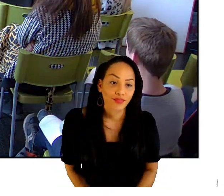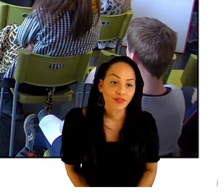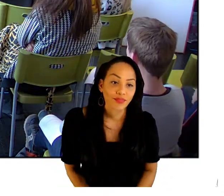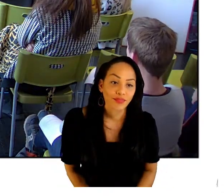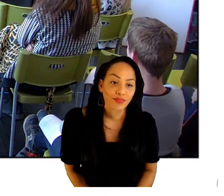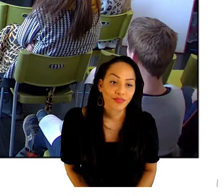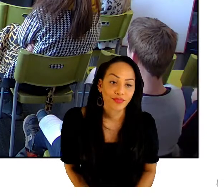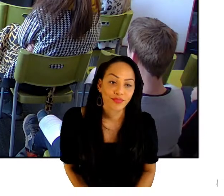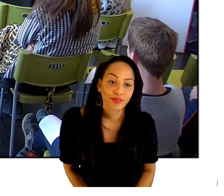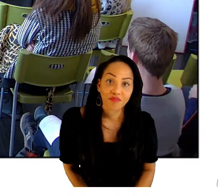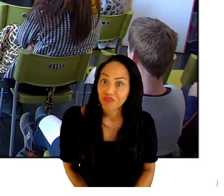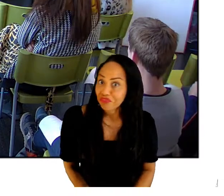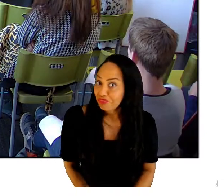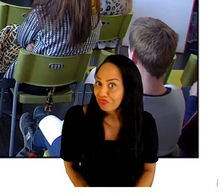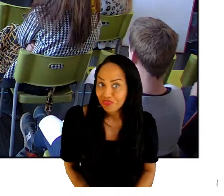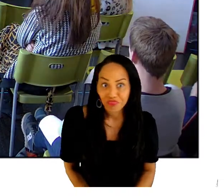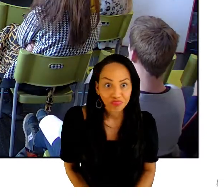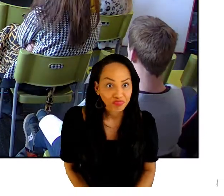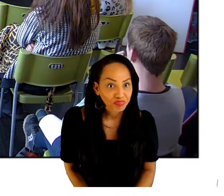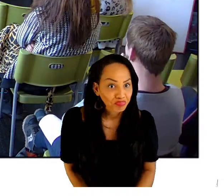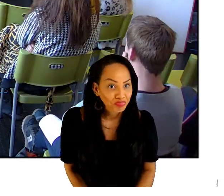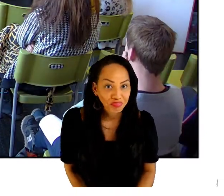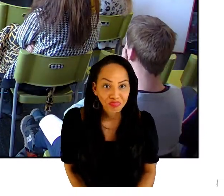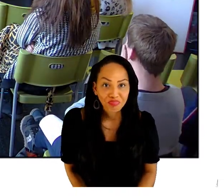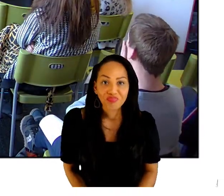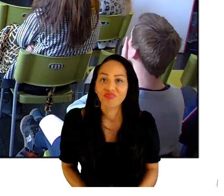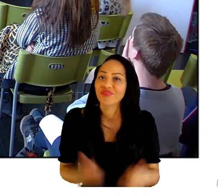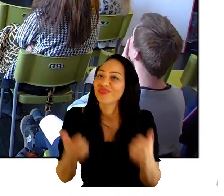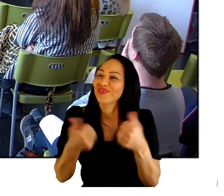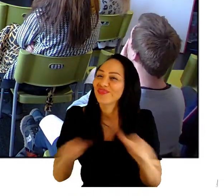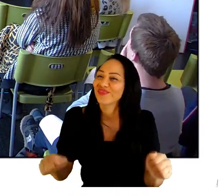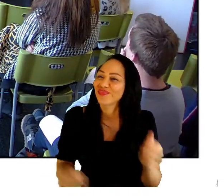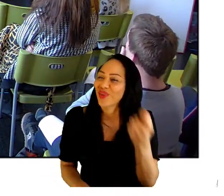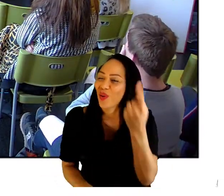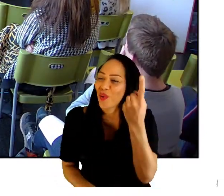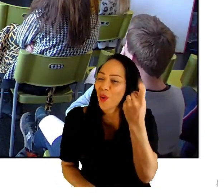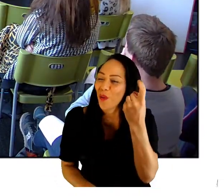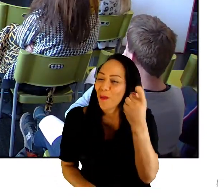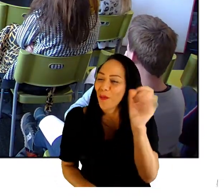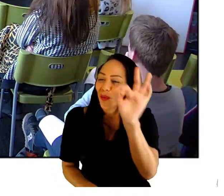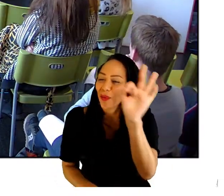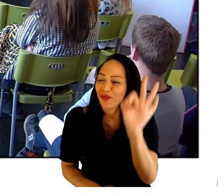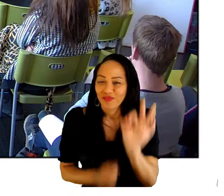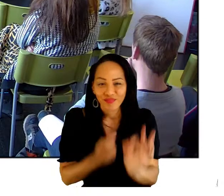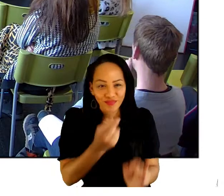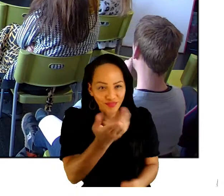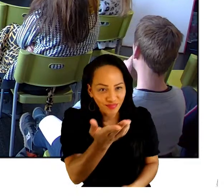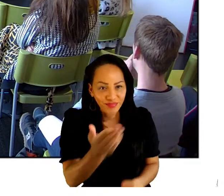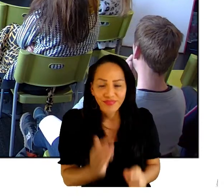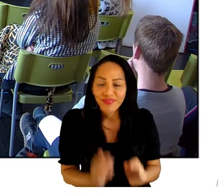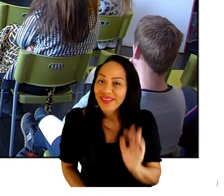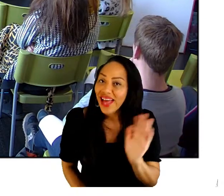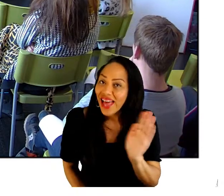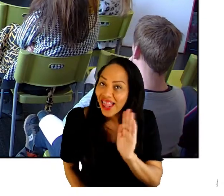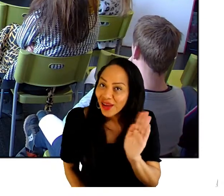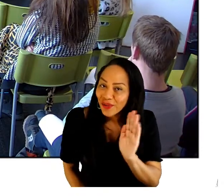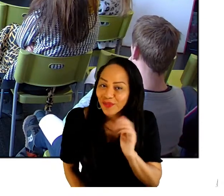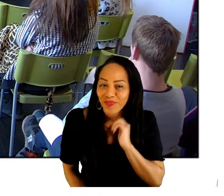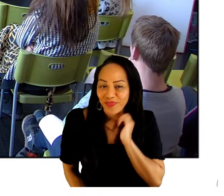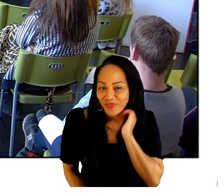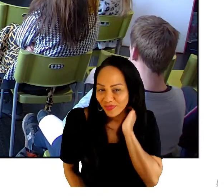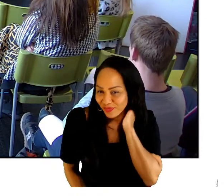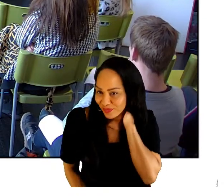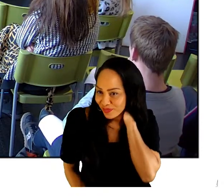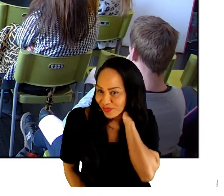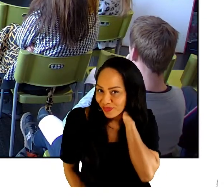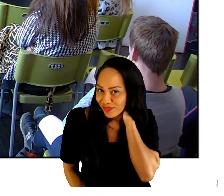Nobody? Nobody has a question. Gwen has a question. There you go. Hiya. I just wondered if you can talk a little